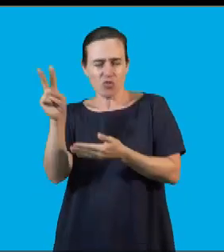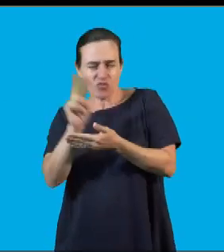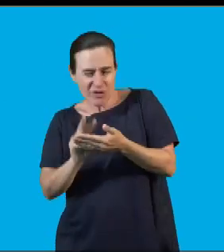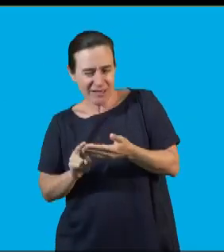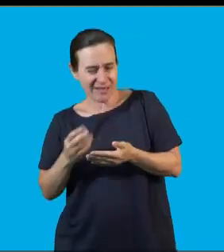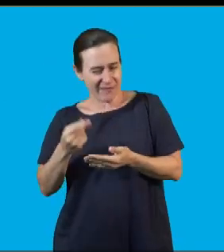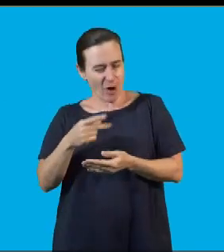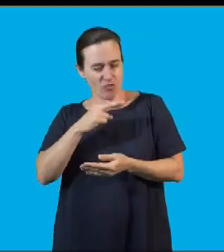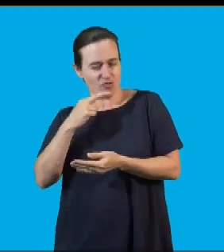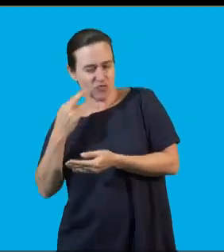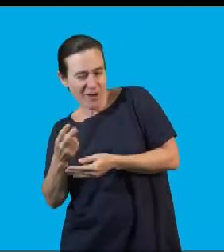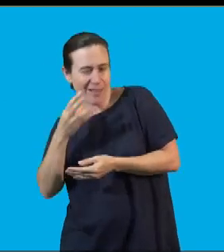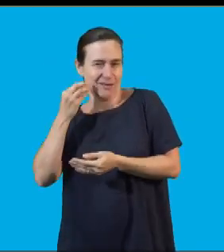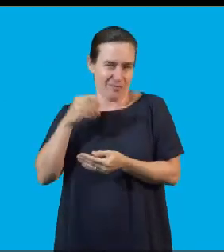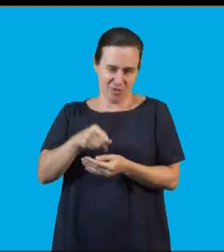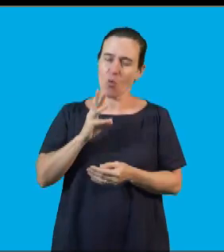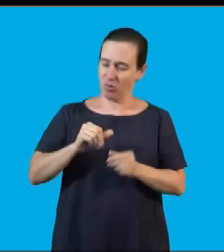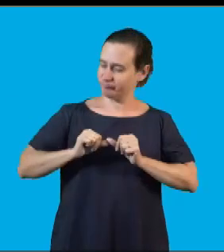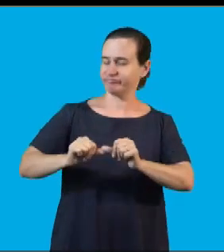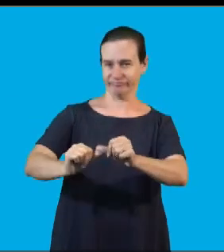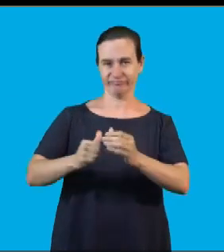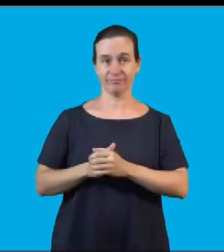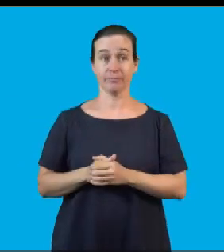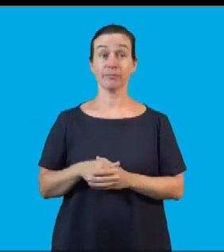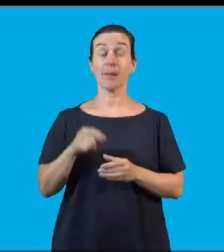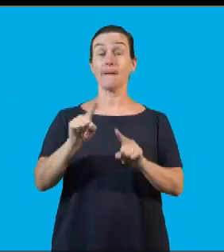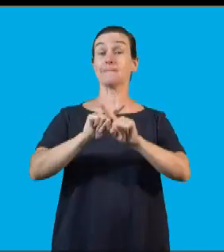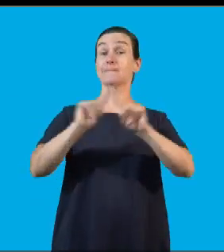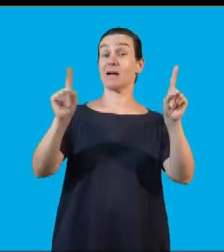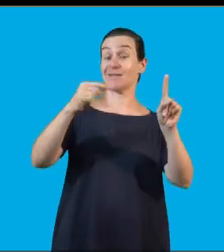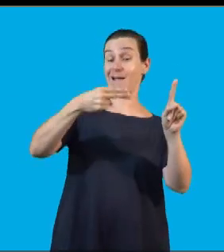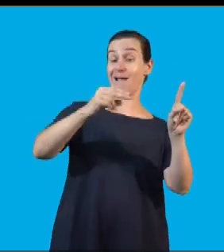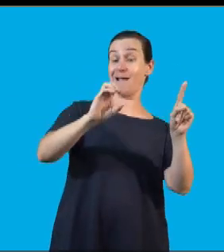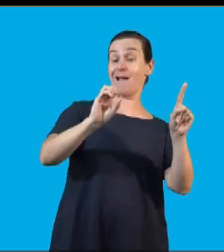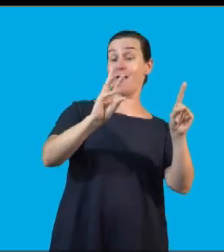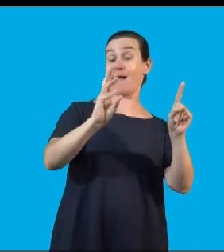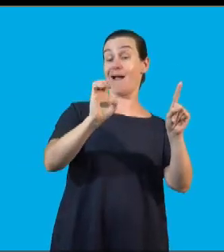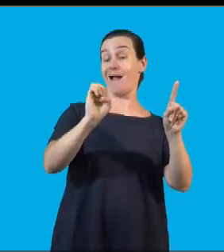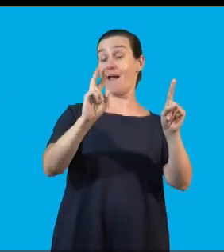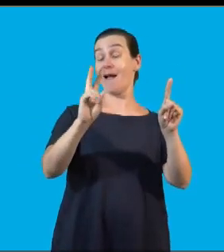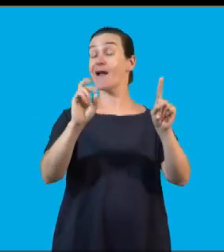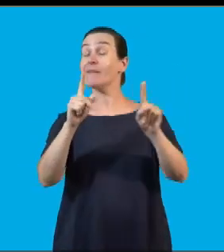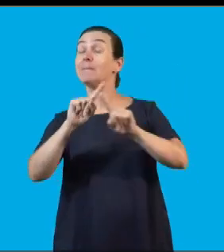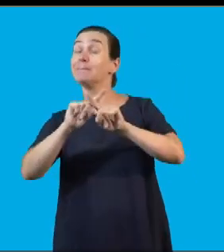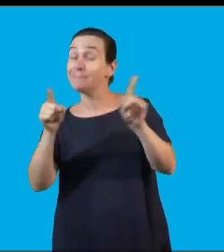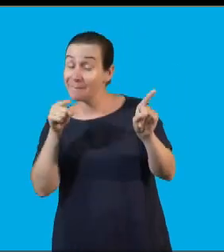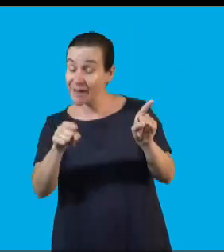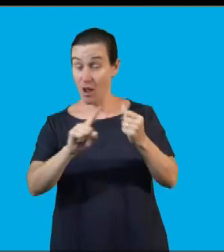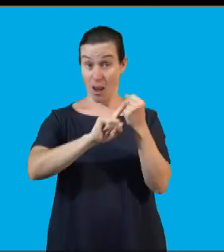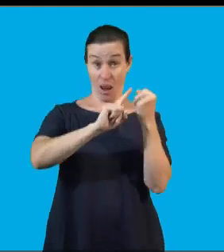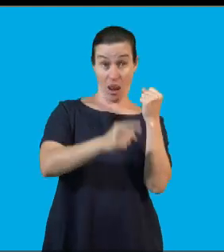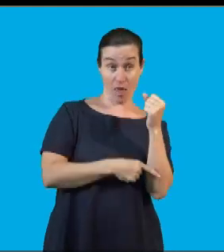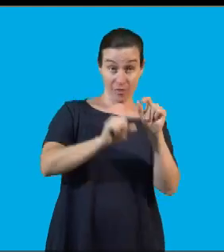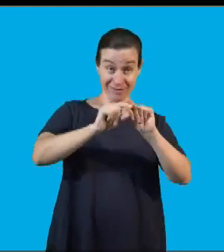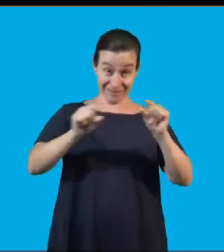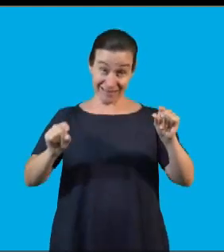are authentic and purposeful and they will stay. However, the final sentence humorously